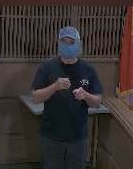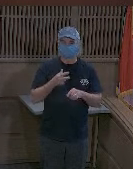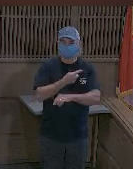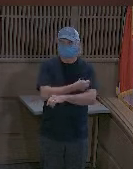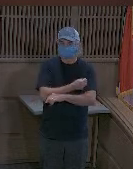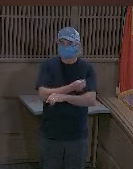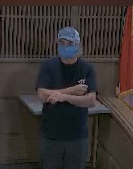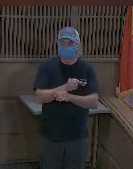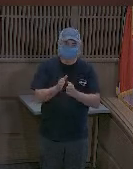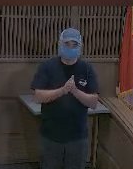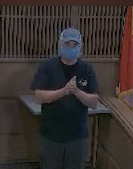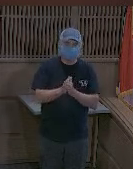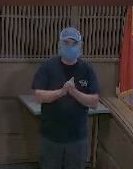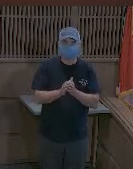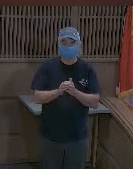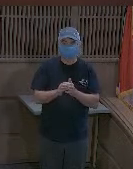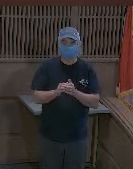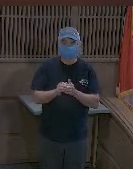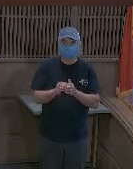Strive for 75